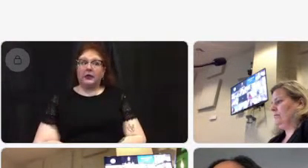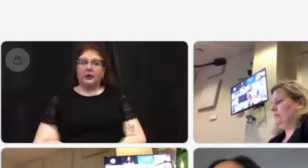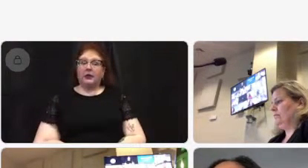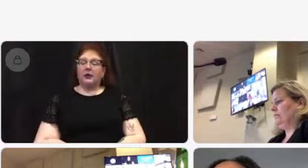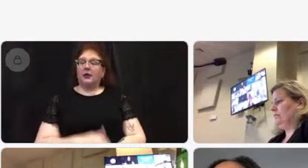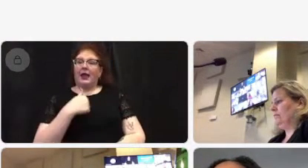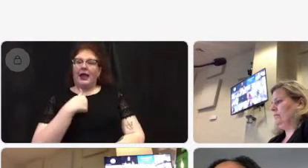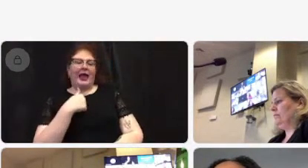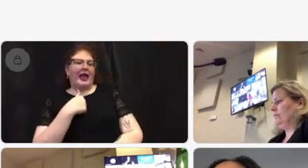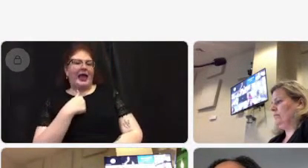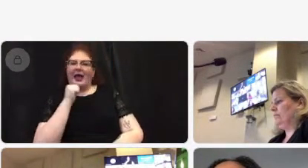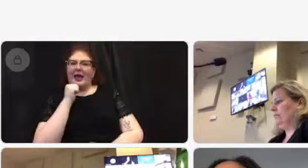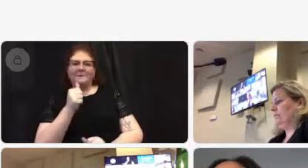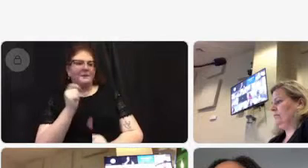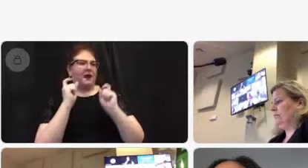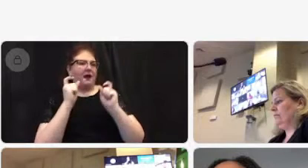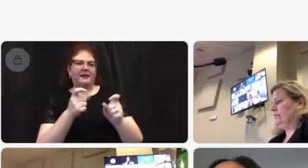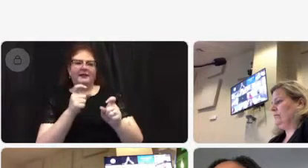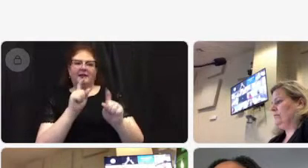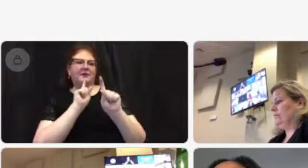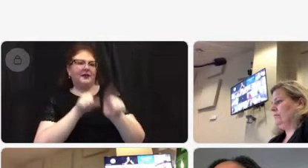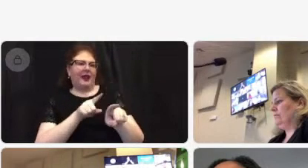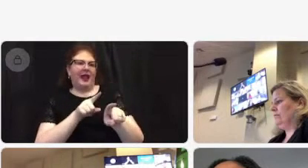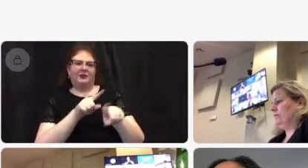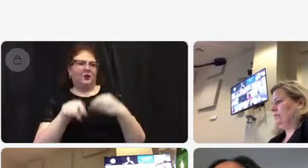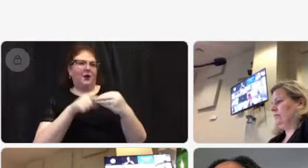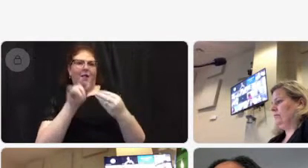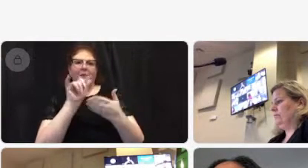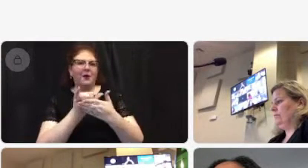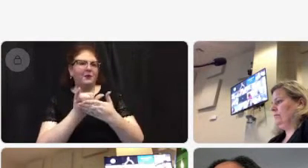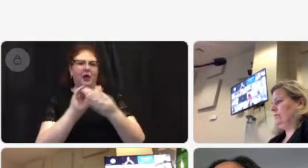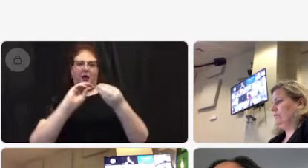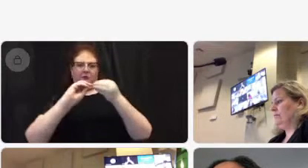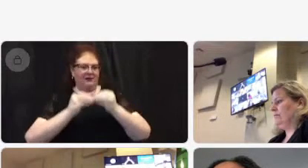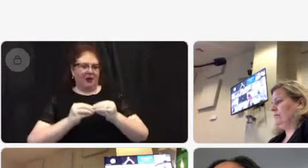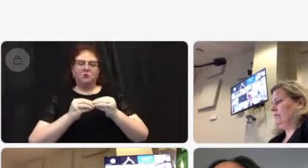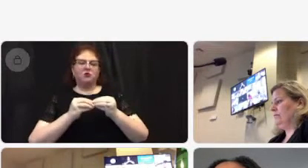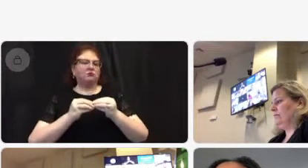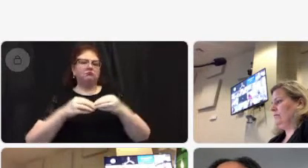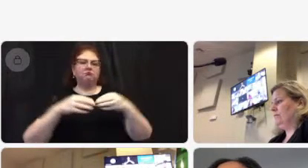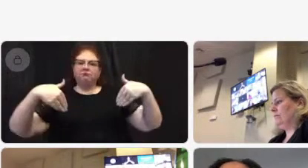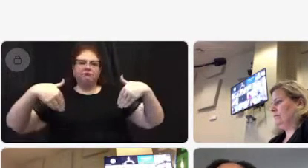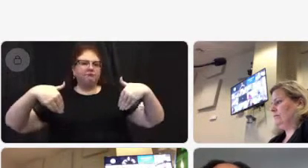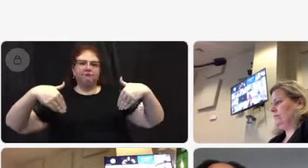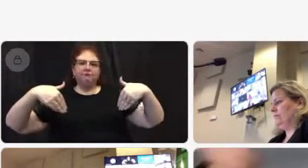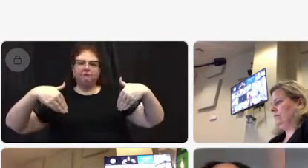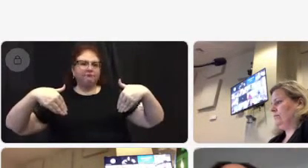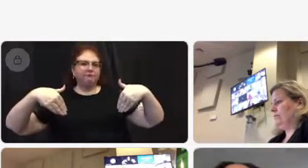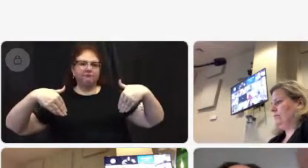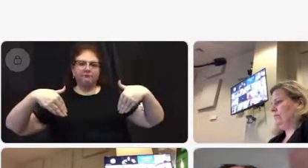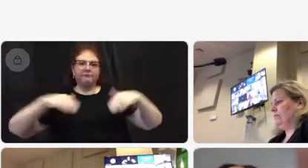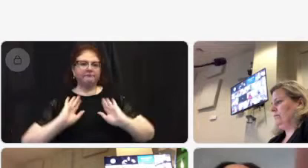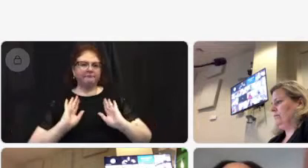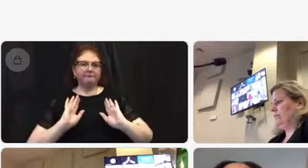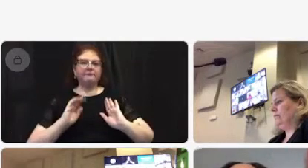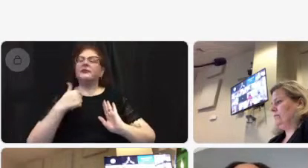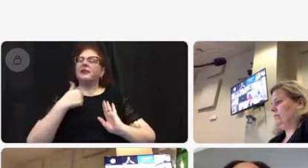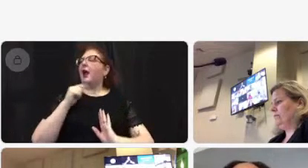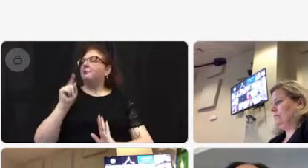I'm not going to give a number on, Okay, I mean, sure thing. I understand. I just want to make sure I'm asking